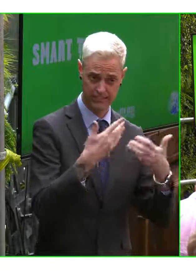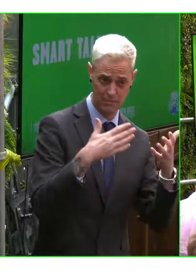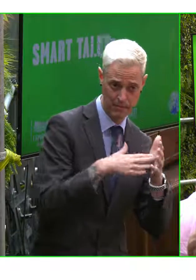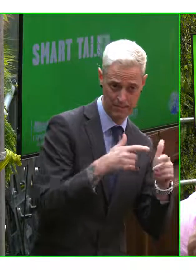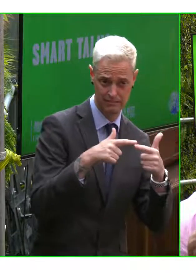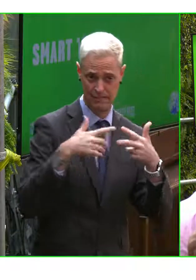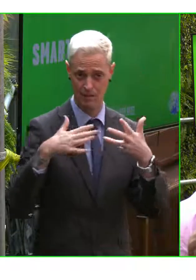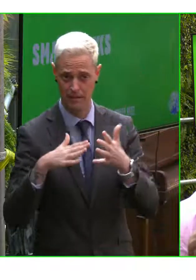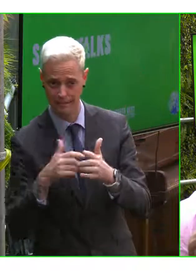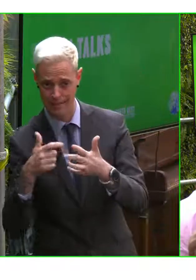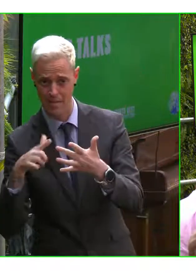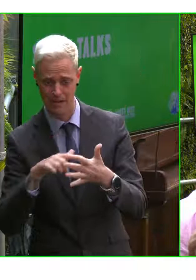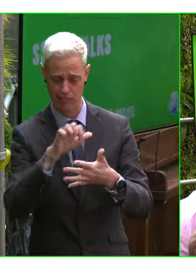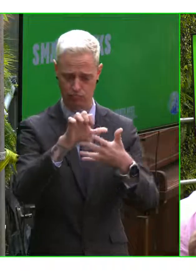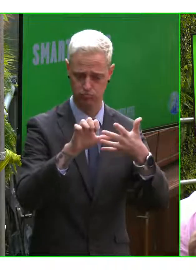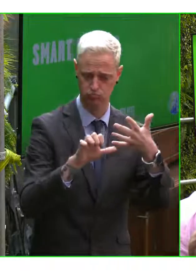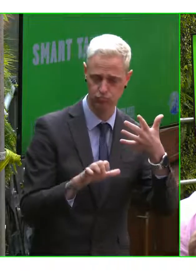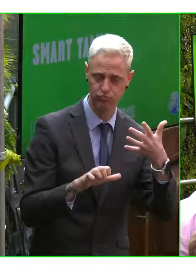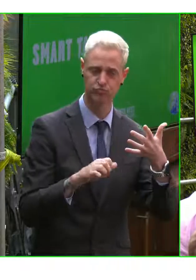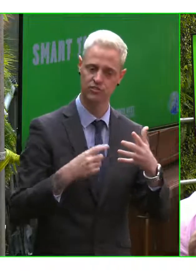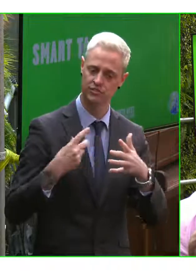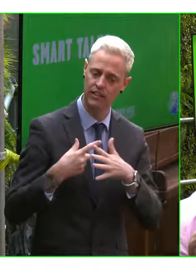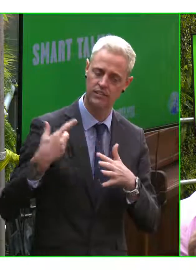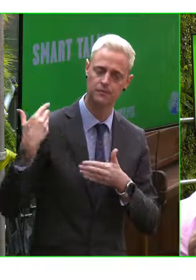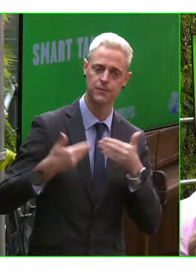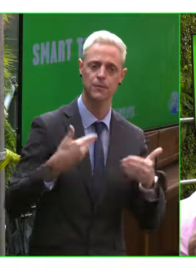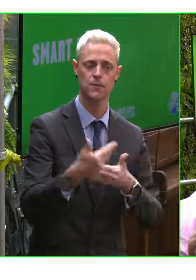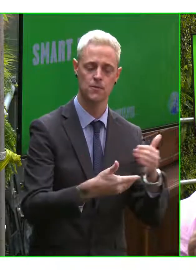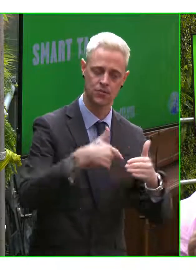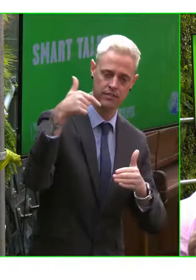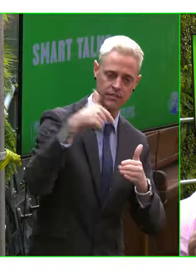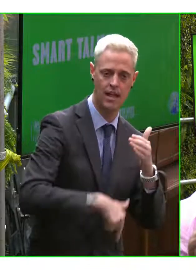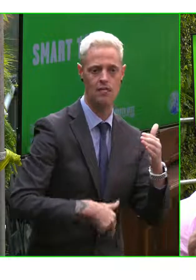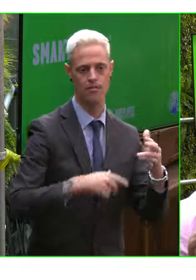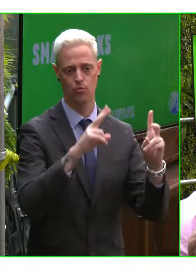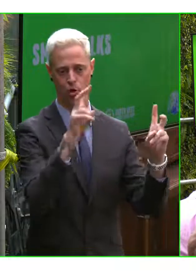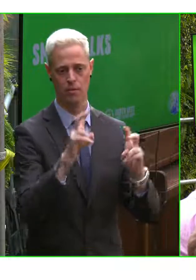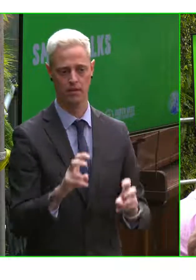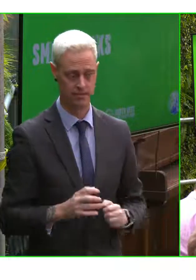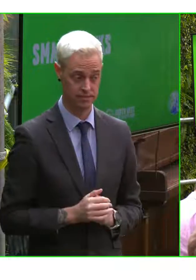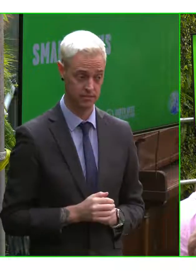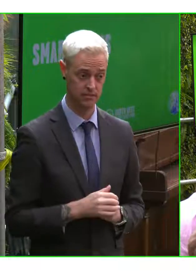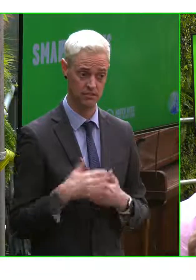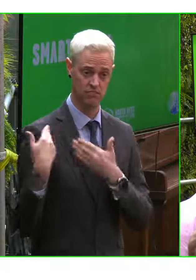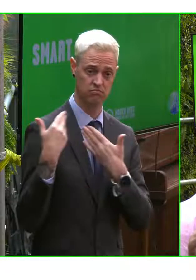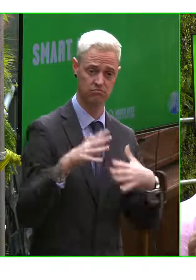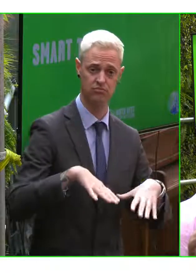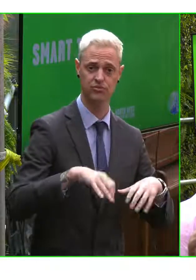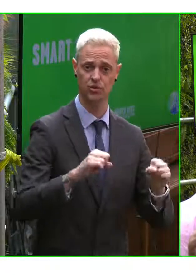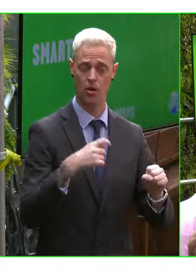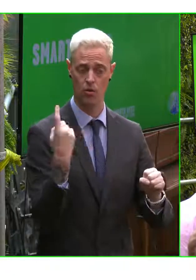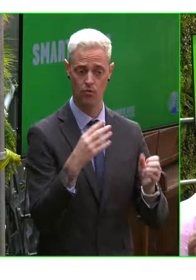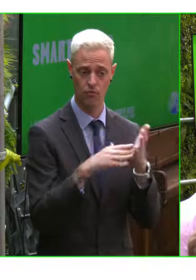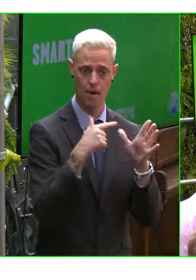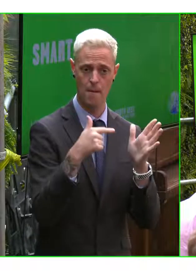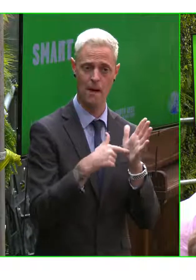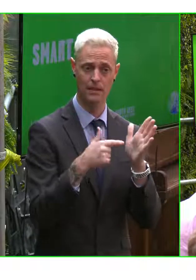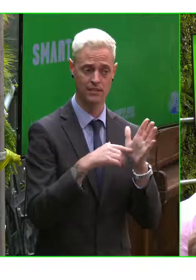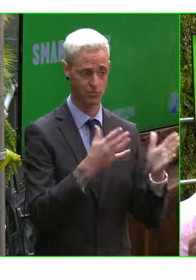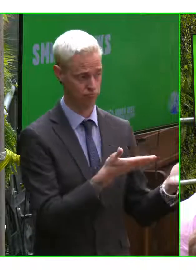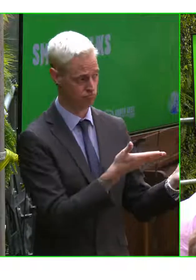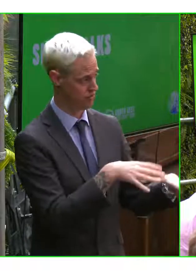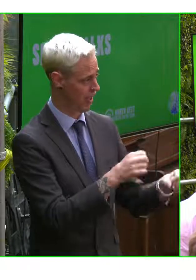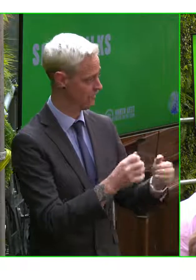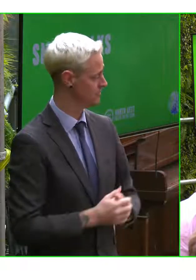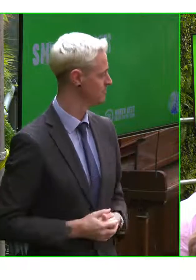then we're moving swiftly on to the next one, just to get us even deeper into some of these really important topics. So without further ado, I'm going to invite Matt to kick us off. Matt,